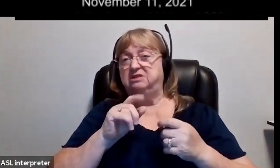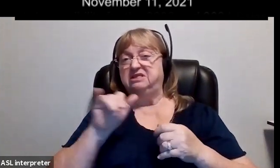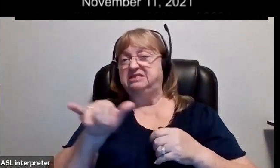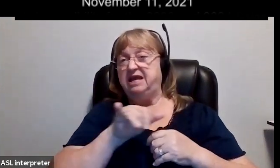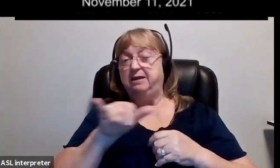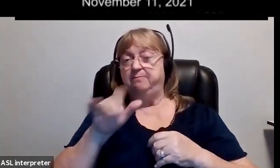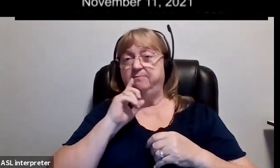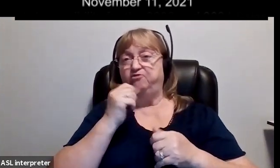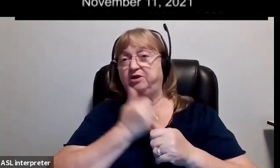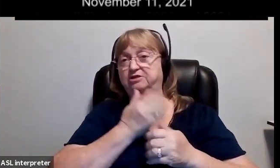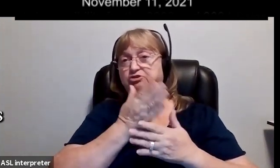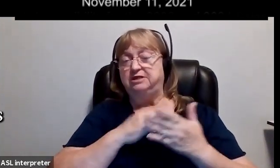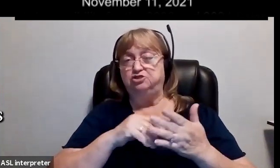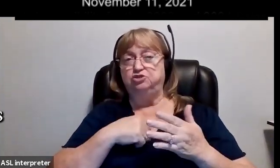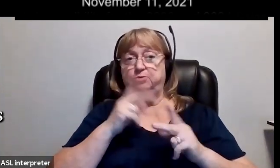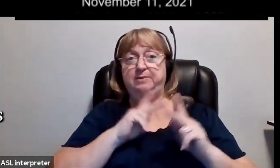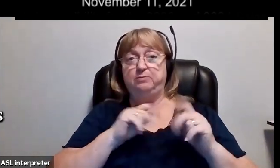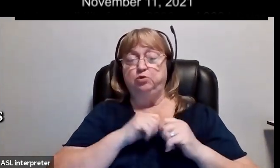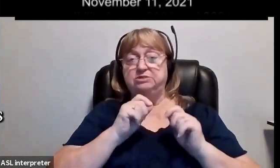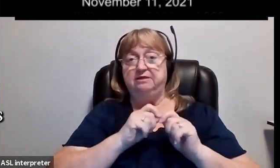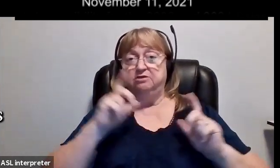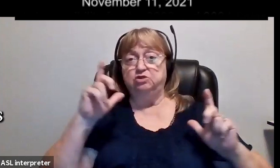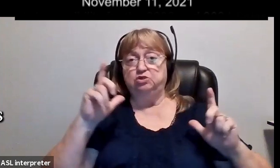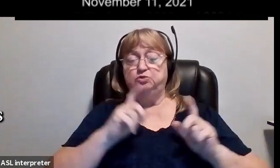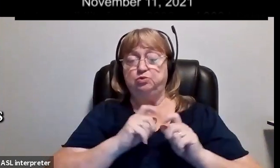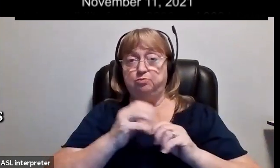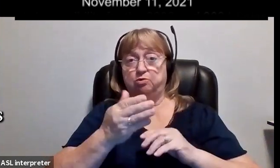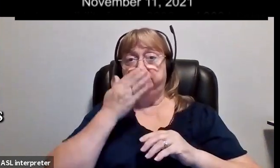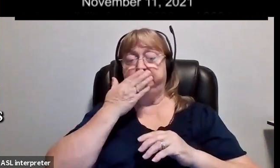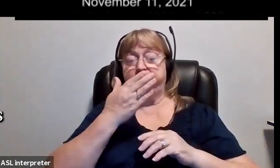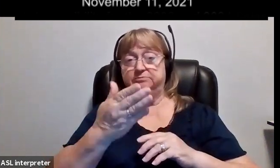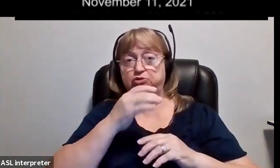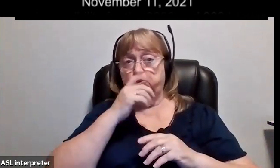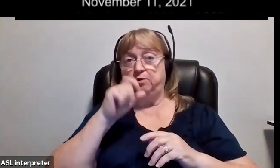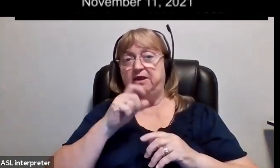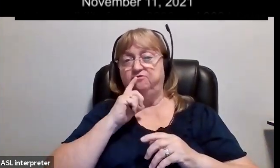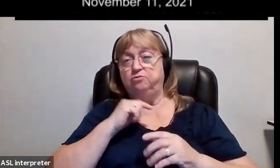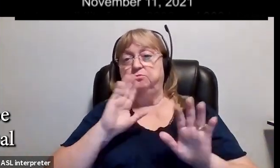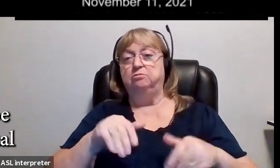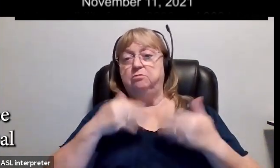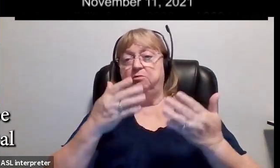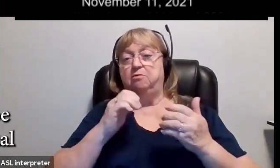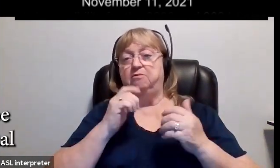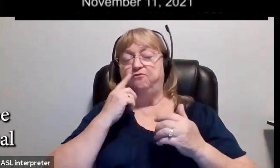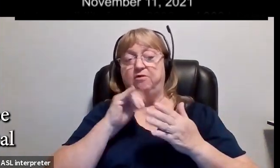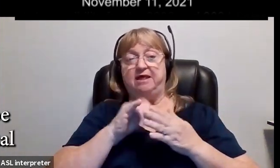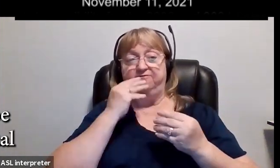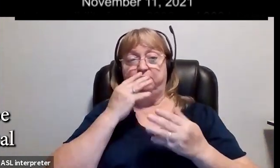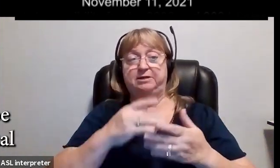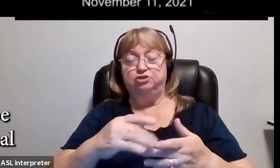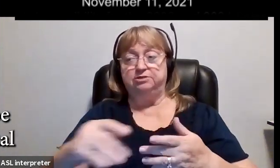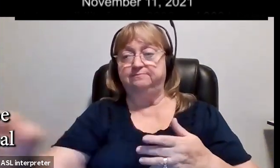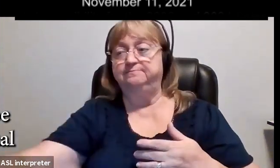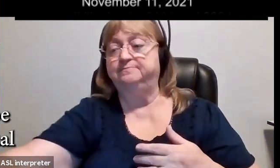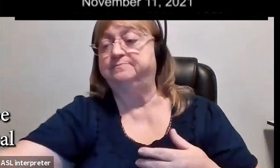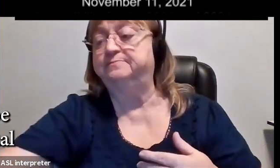so that people using Zoom text don't have to reorient themselves to the information. So the next section